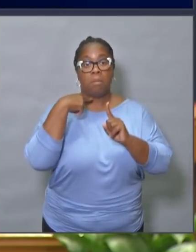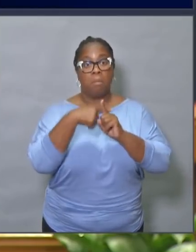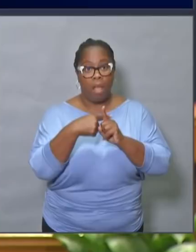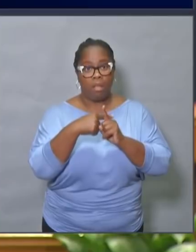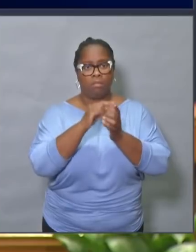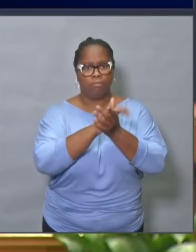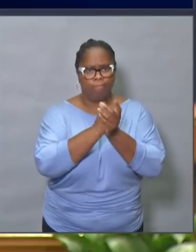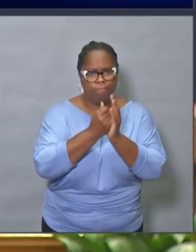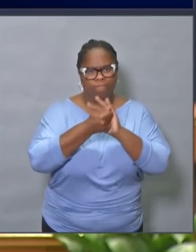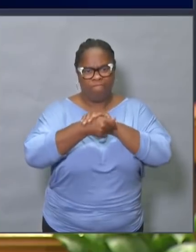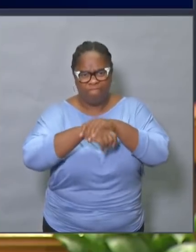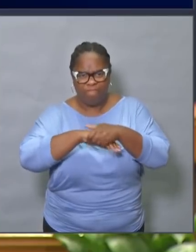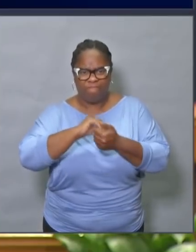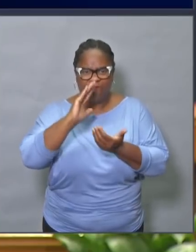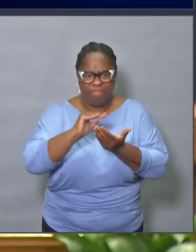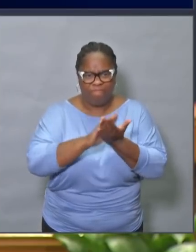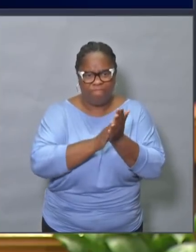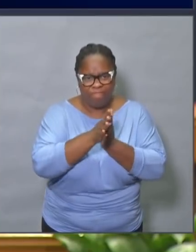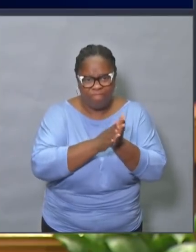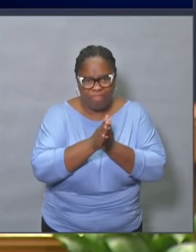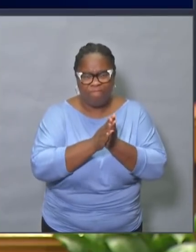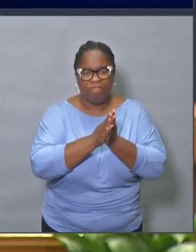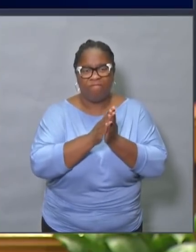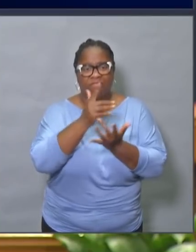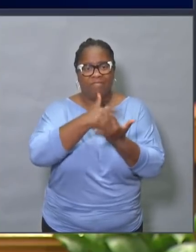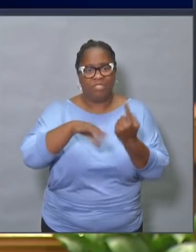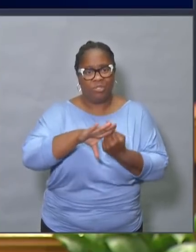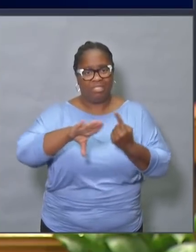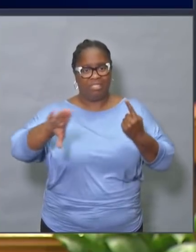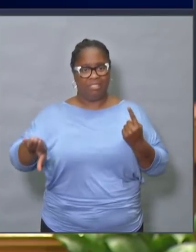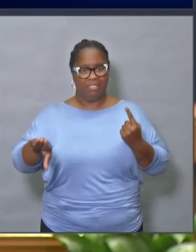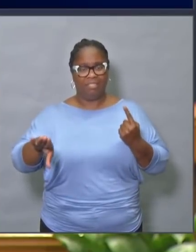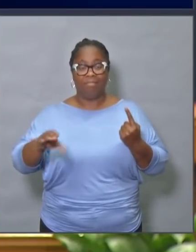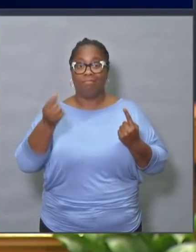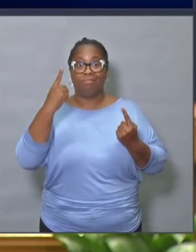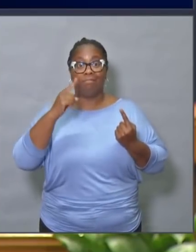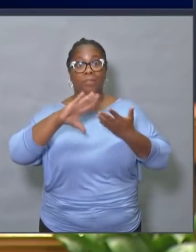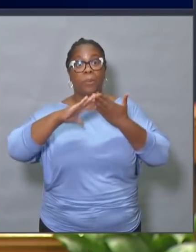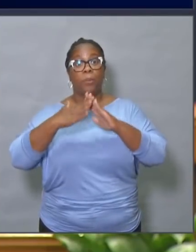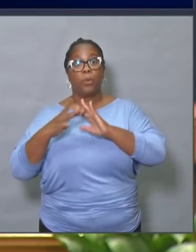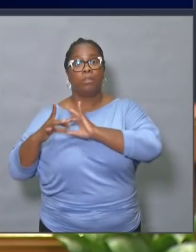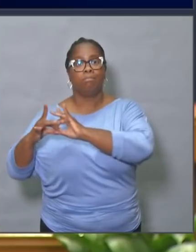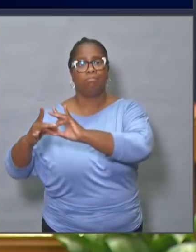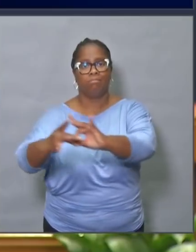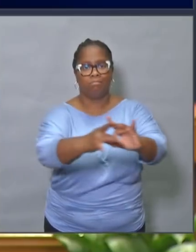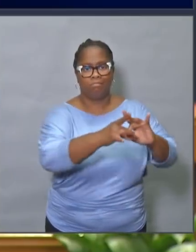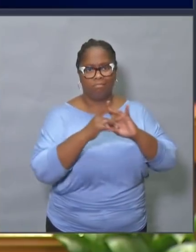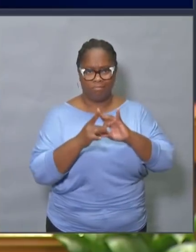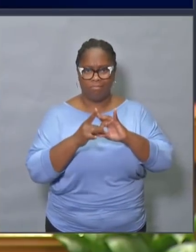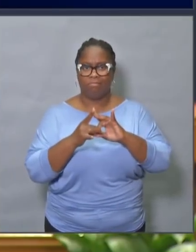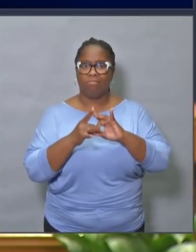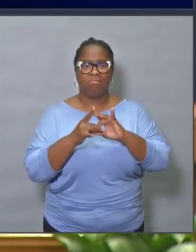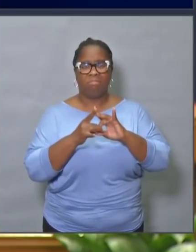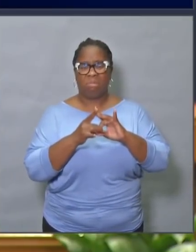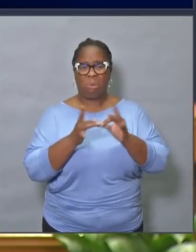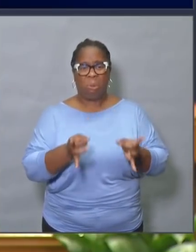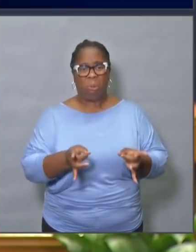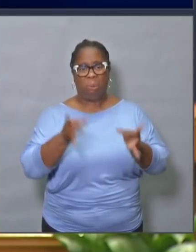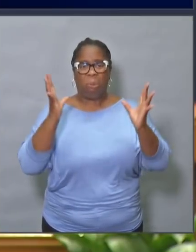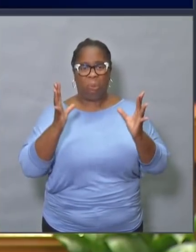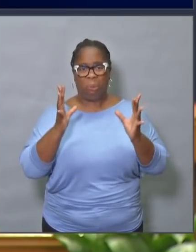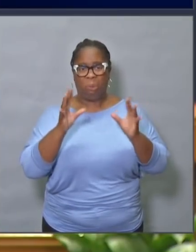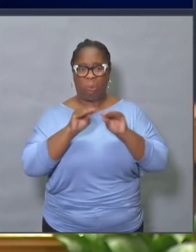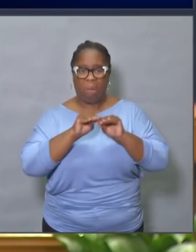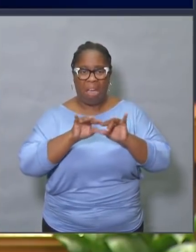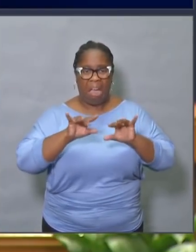hygiene. This is a community effort. We have the power to slow the devastating spread of this virus. We're going to